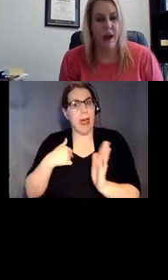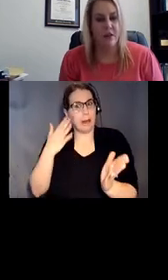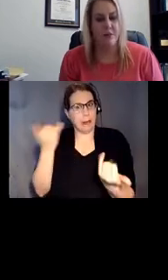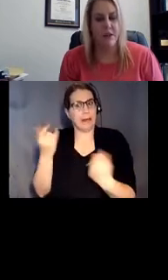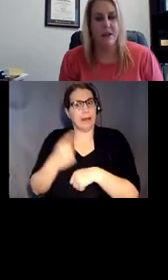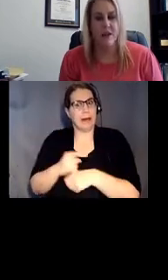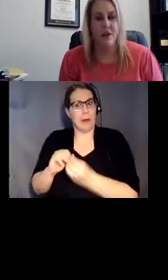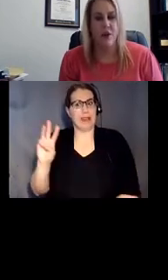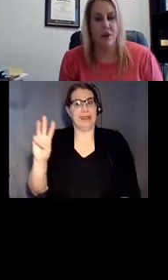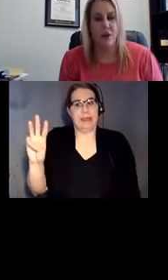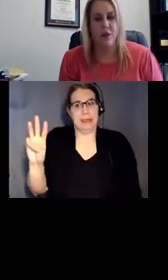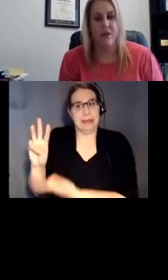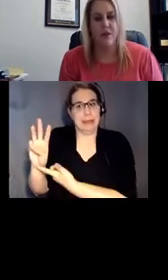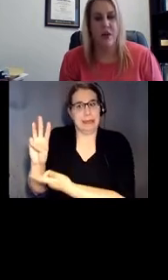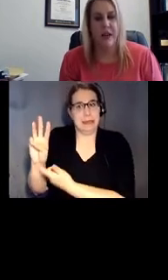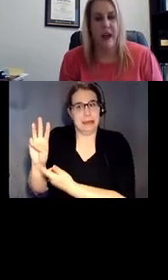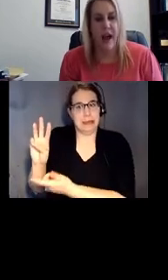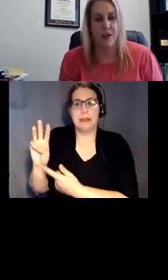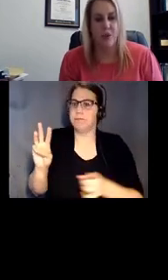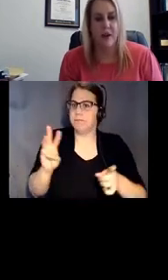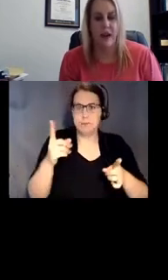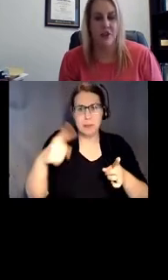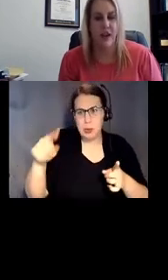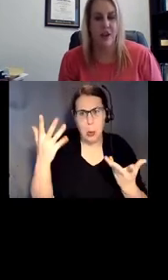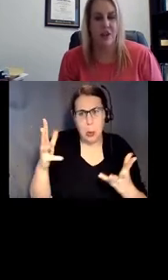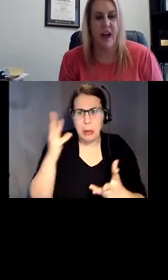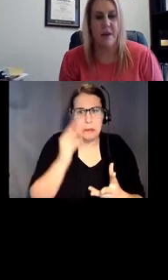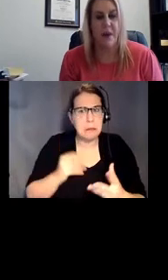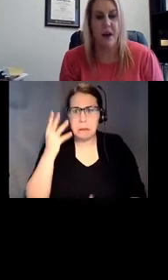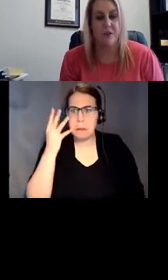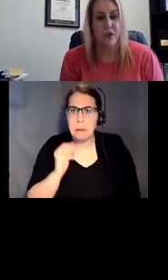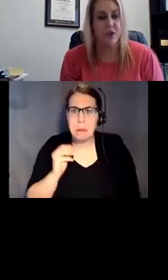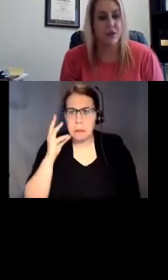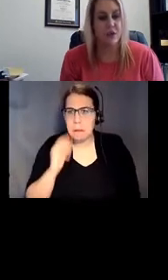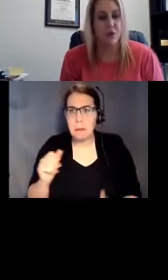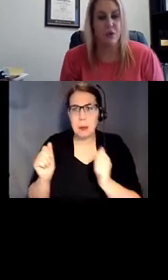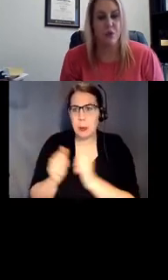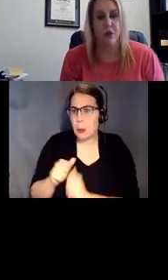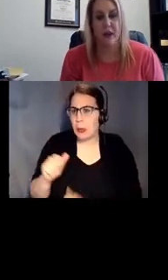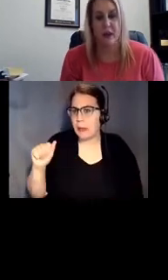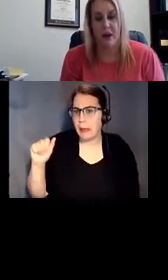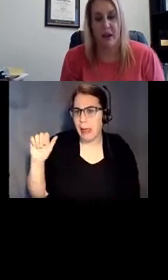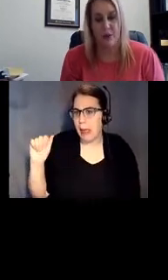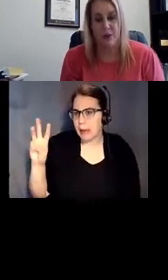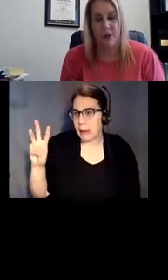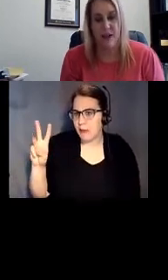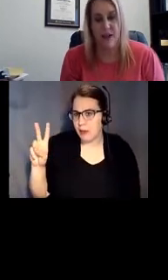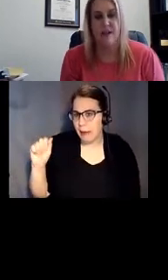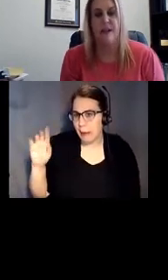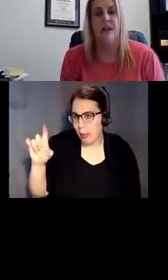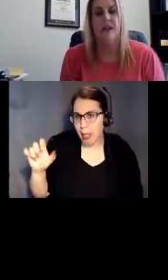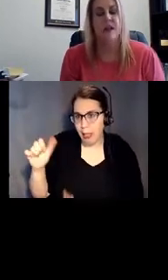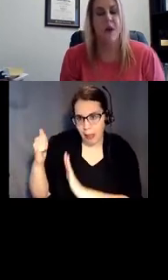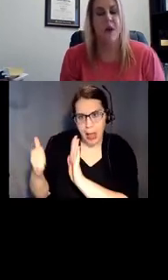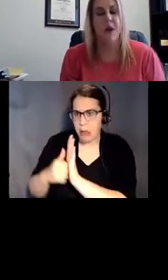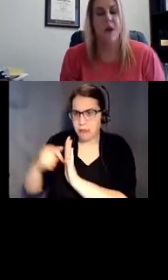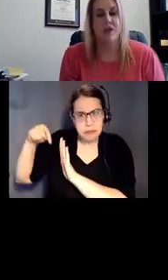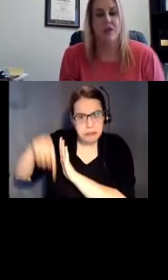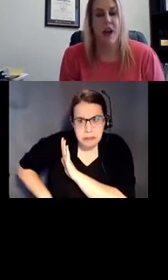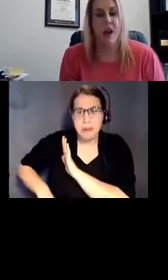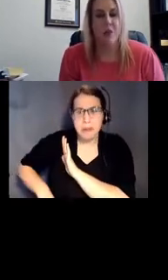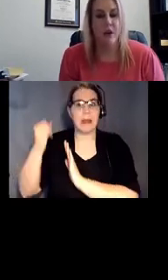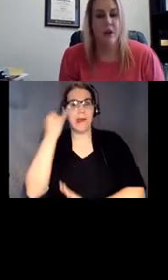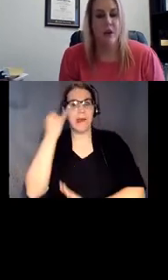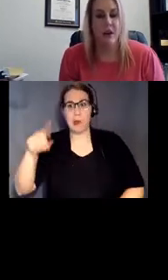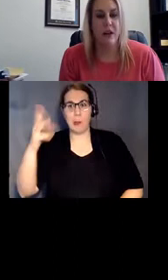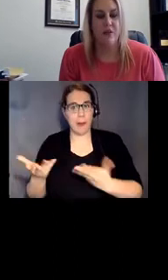ABLE accounts, because I know that you have already had quite an education in that. But for those of you who were not able to attend the prior